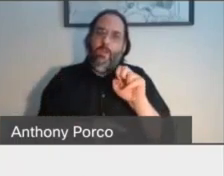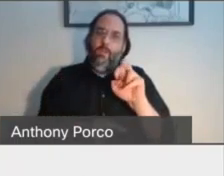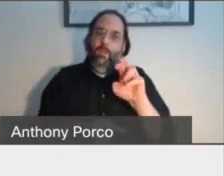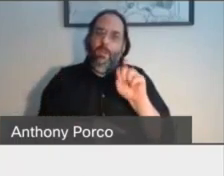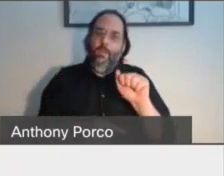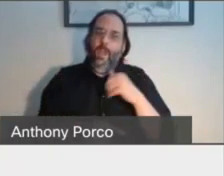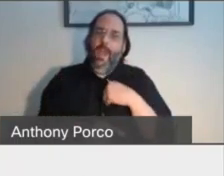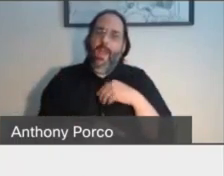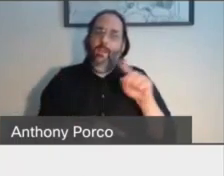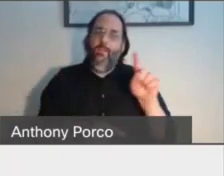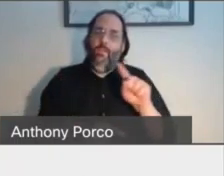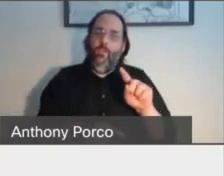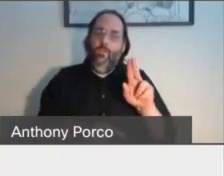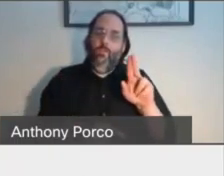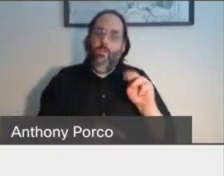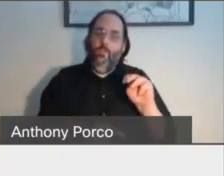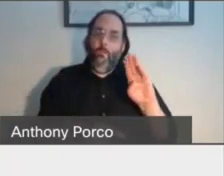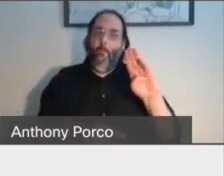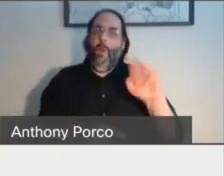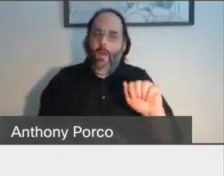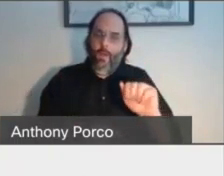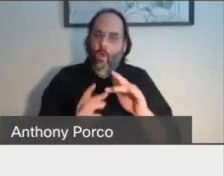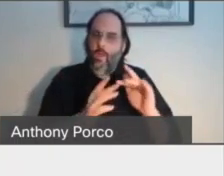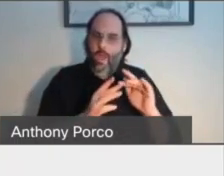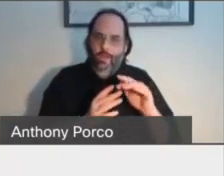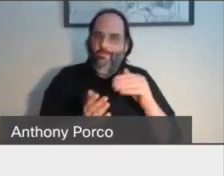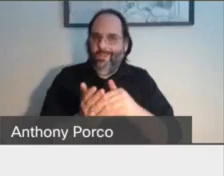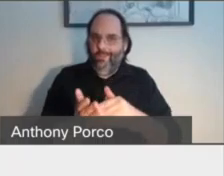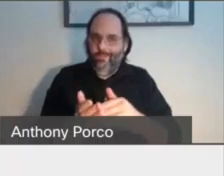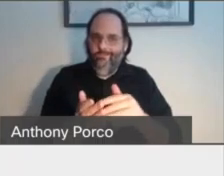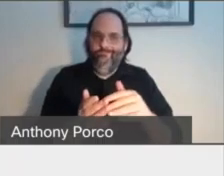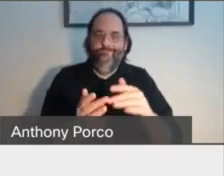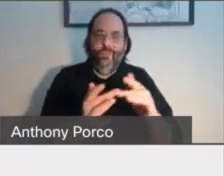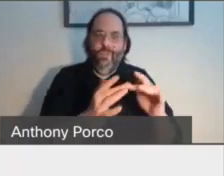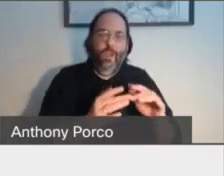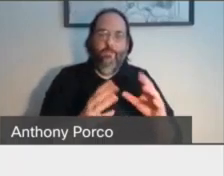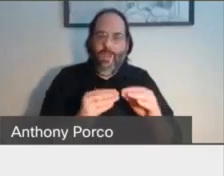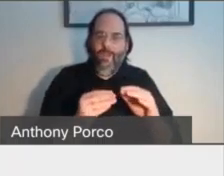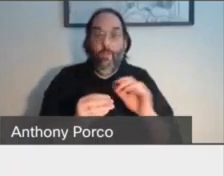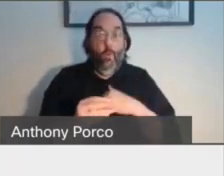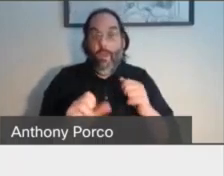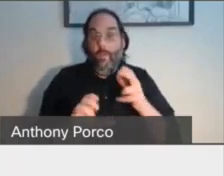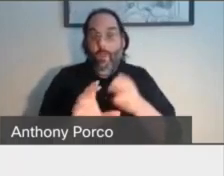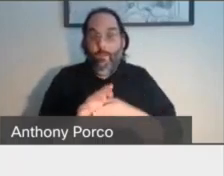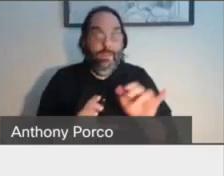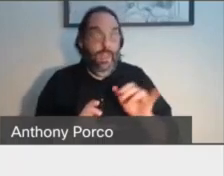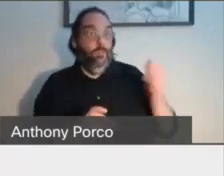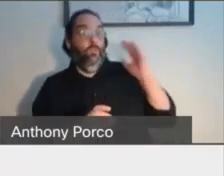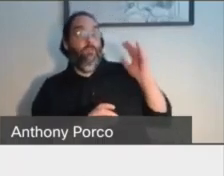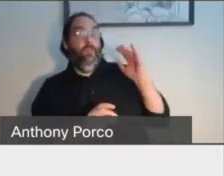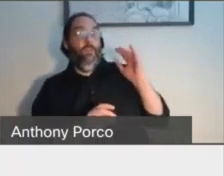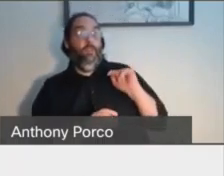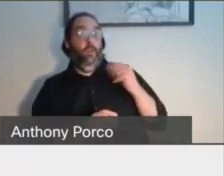Zumba online so that they can participate? Because that was, as with our other town hall, it's a really great way to